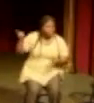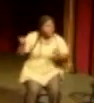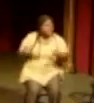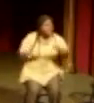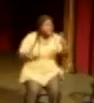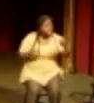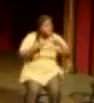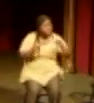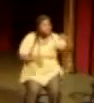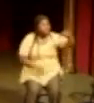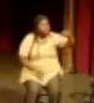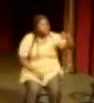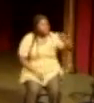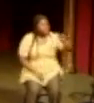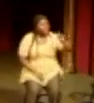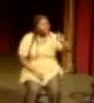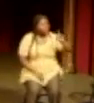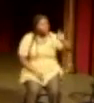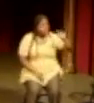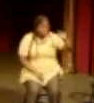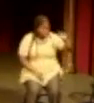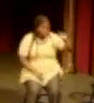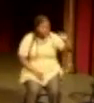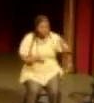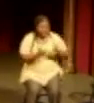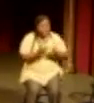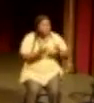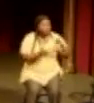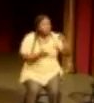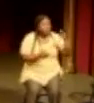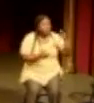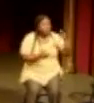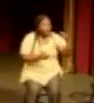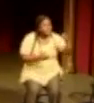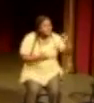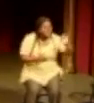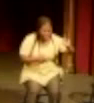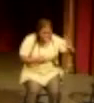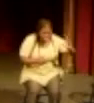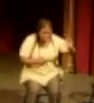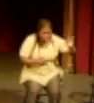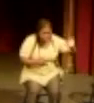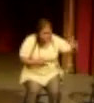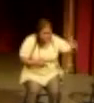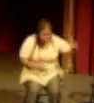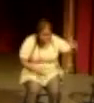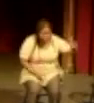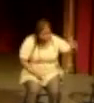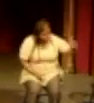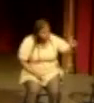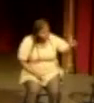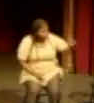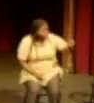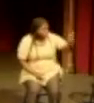couple doors over in Hospital Rock. So welcome to all of you. We look forward to seeing you for